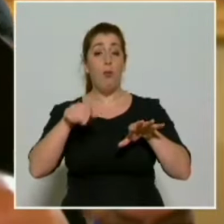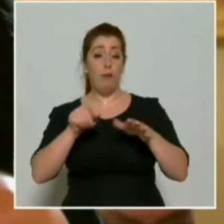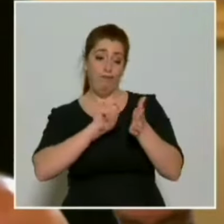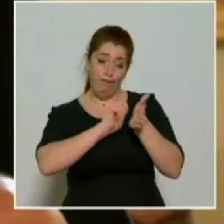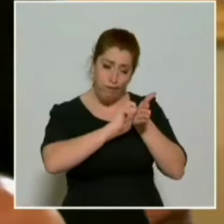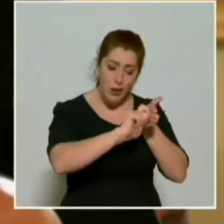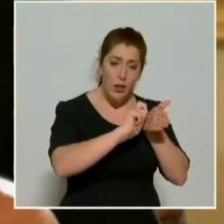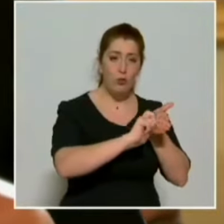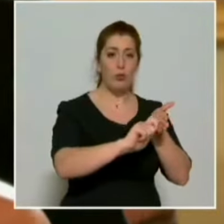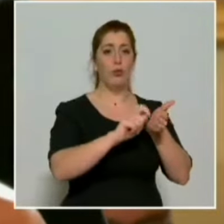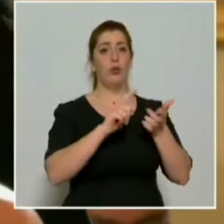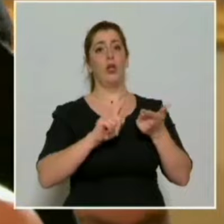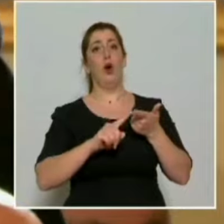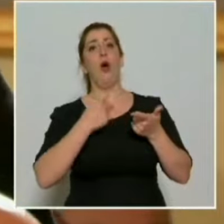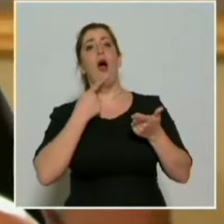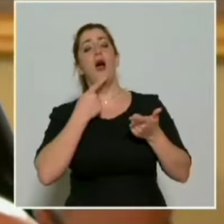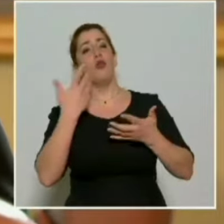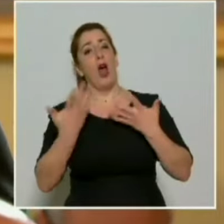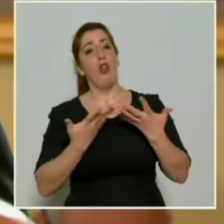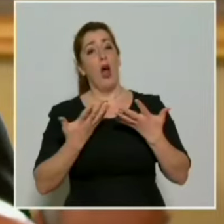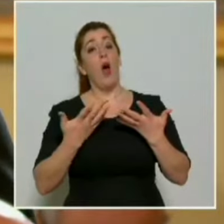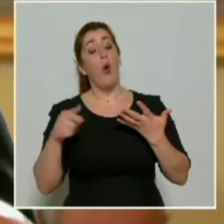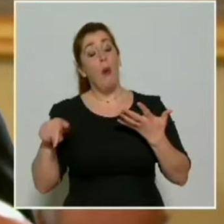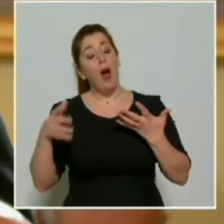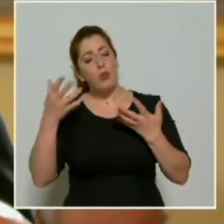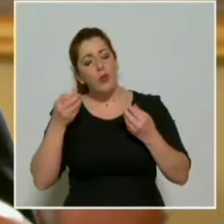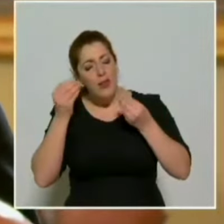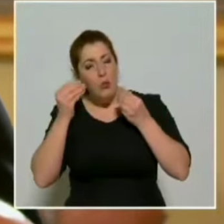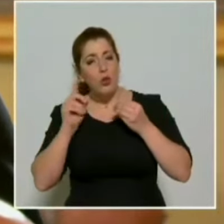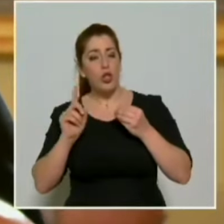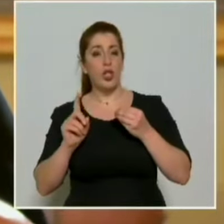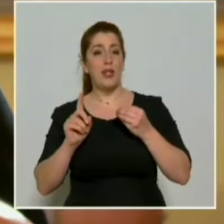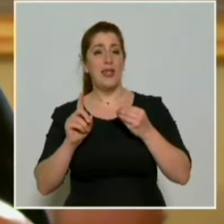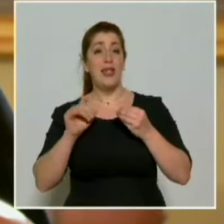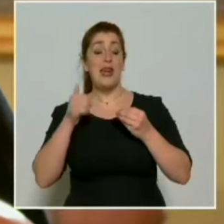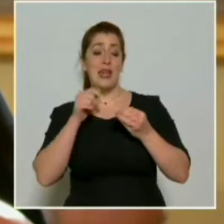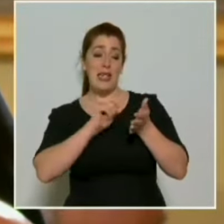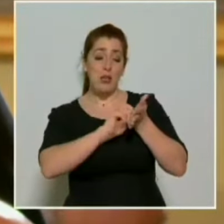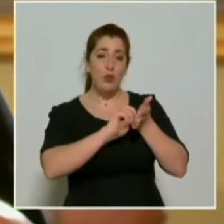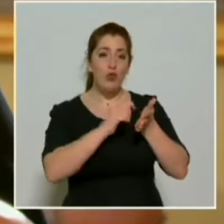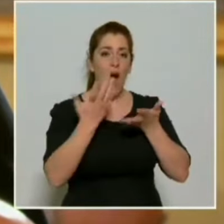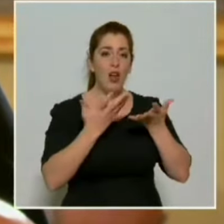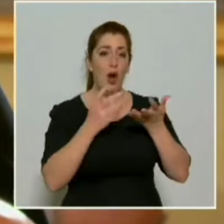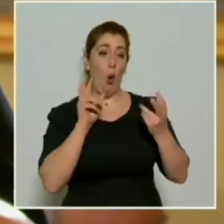l-kelma wkoll ikisser il-persuna min-naħa l-oħra. Jgħidu